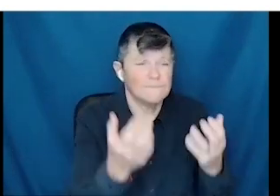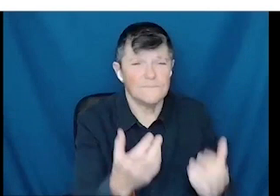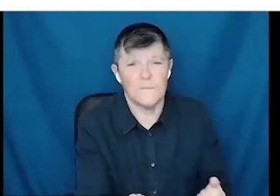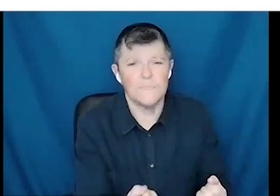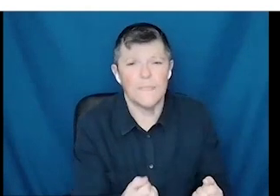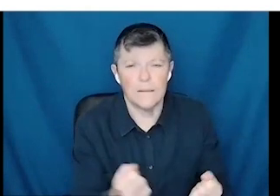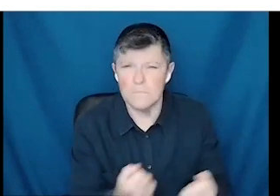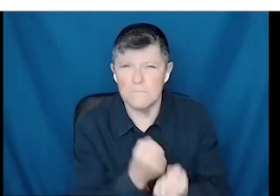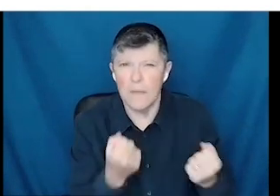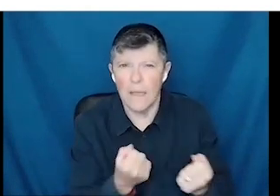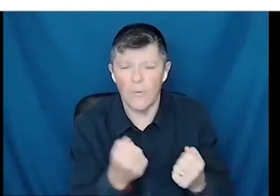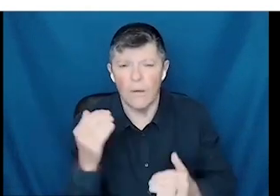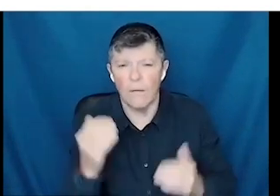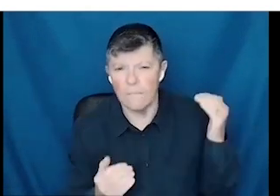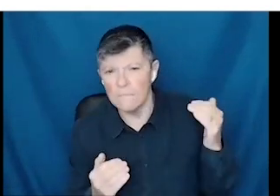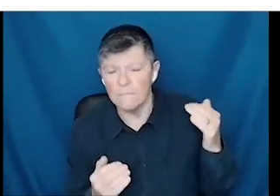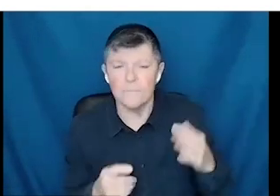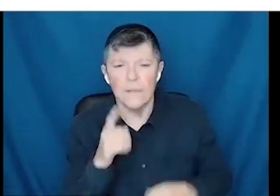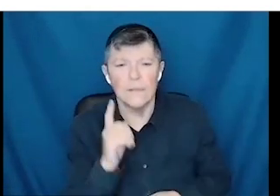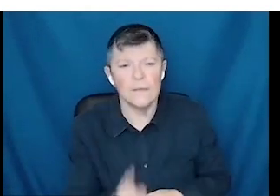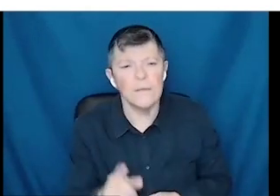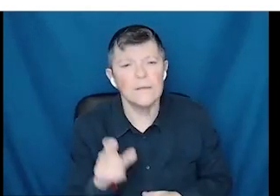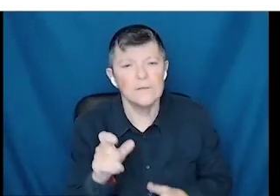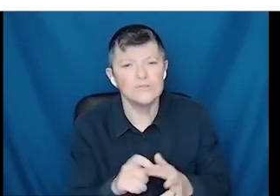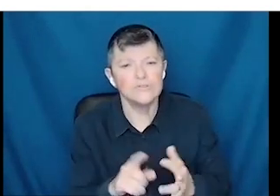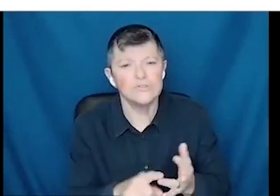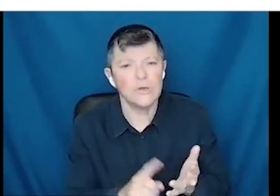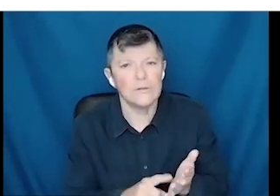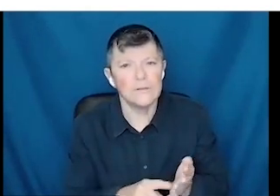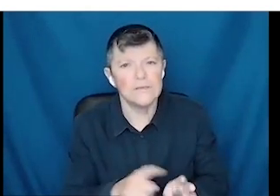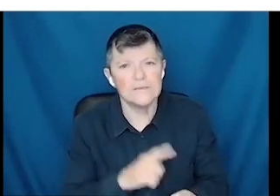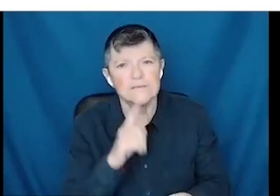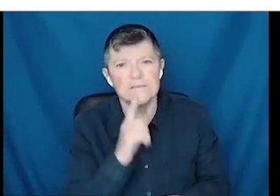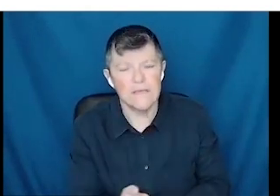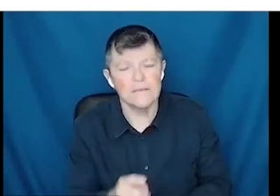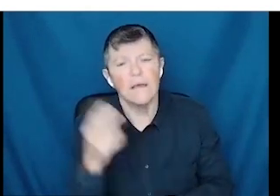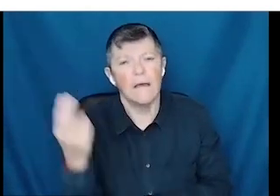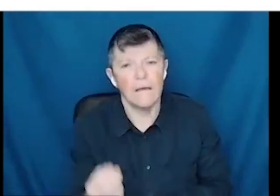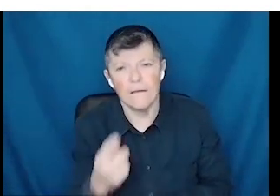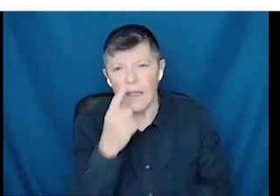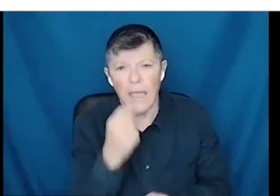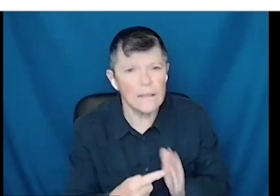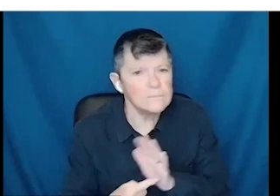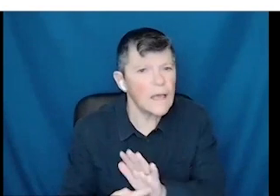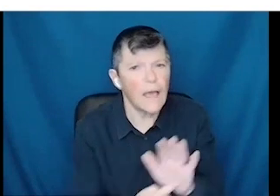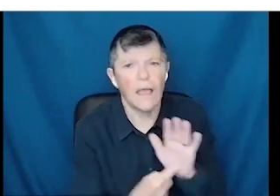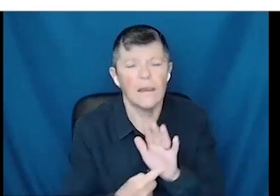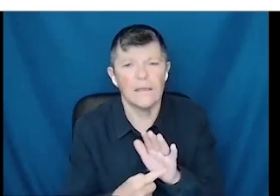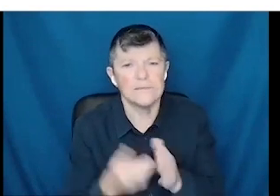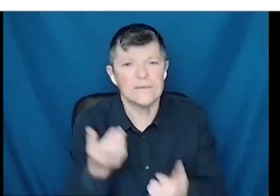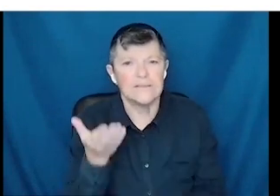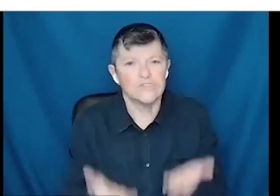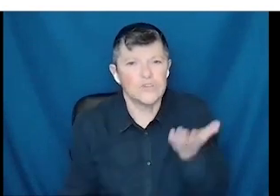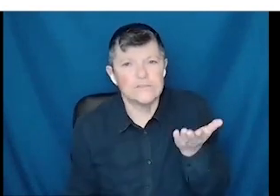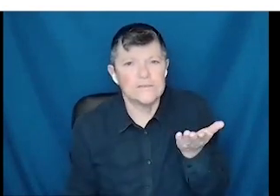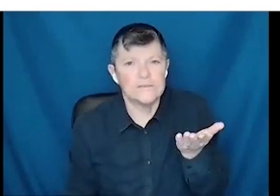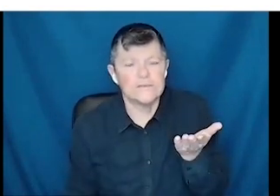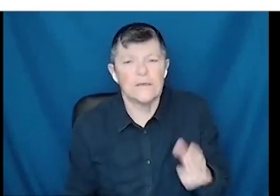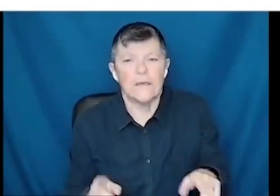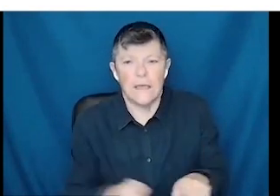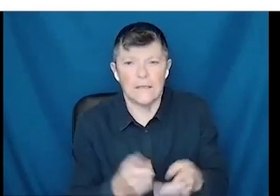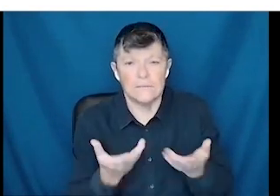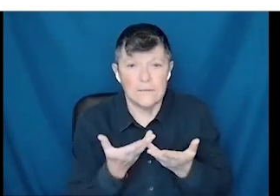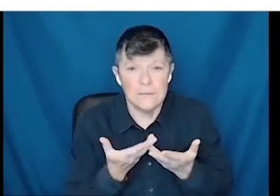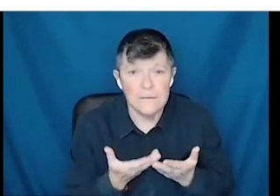But one thing that Dolly did say was art can highlight injustice and art can give a voice to injustice. And she said that